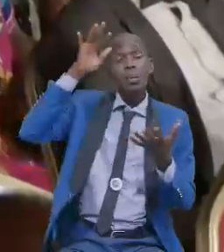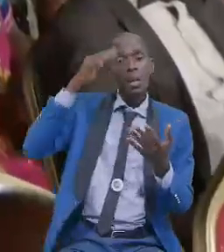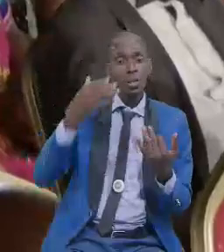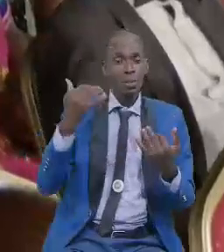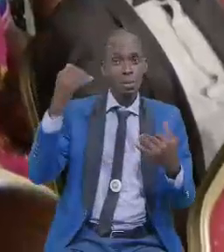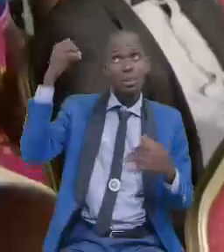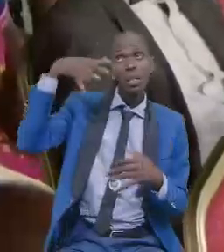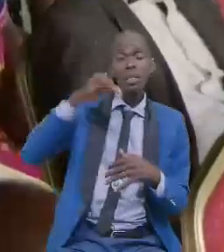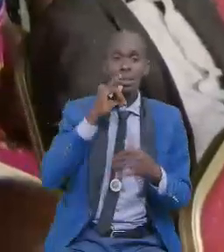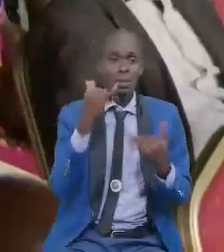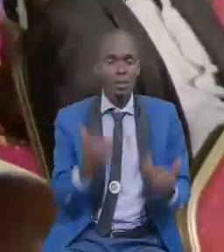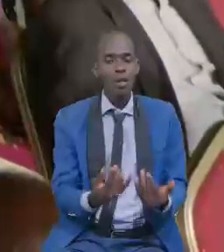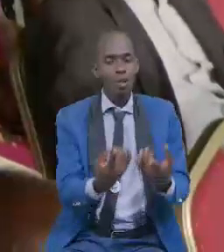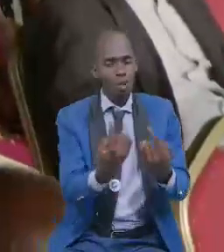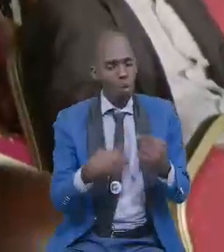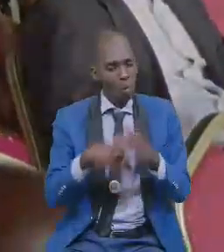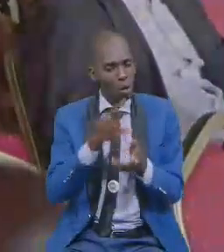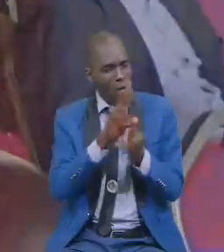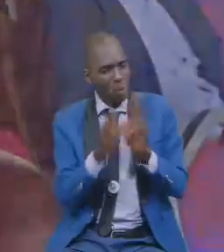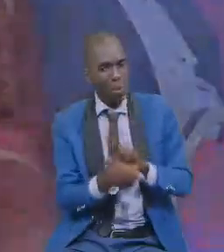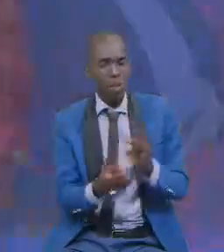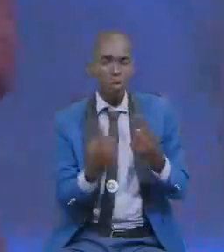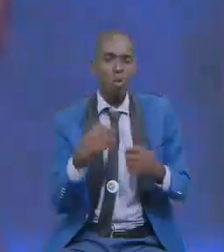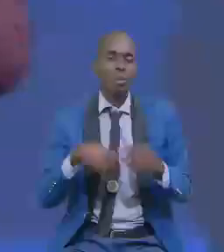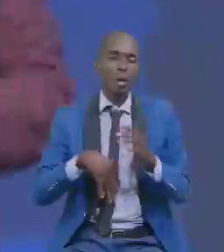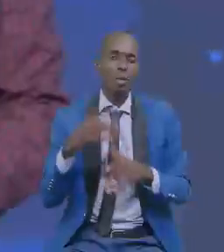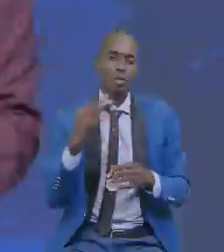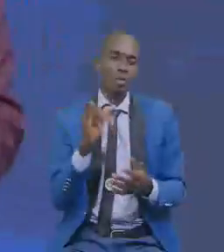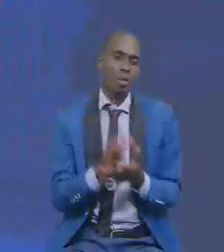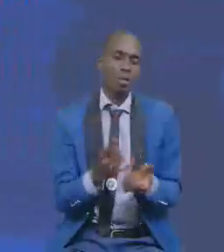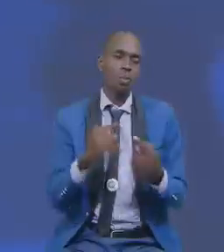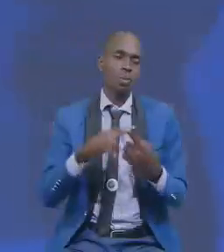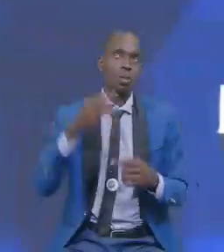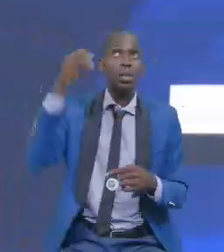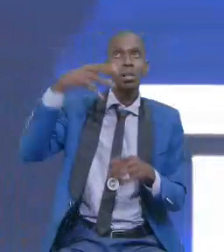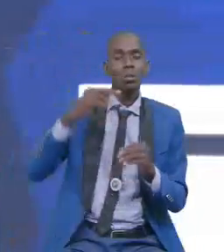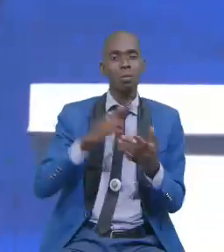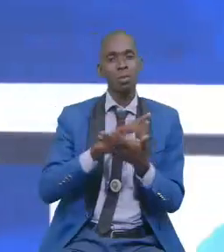come out of that, and come into the light of righteousness.